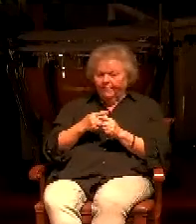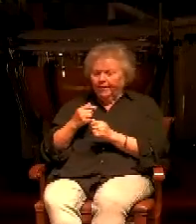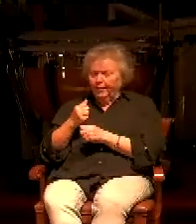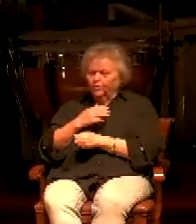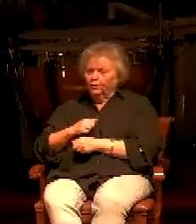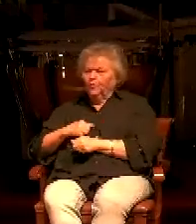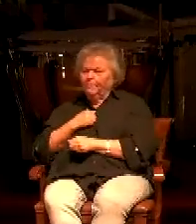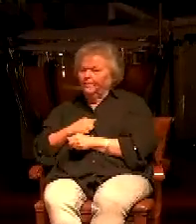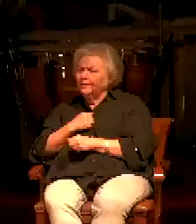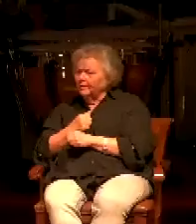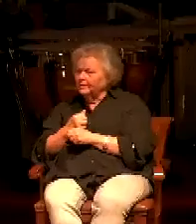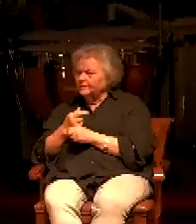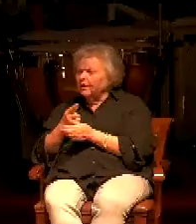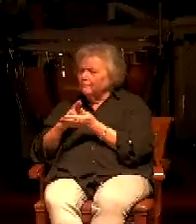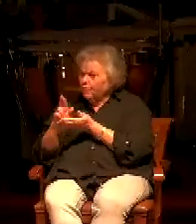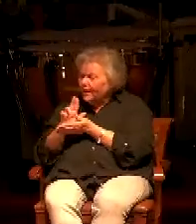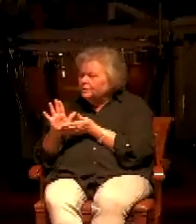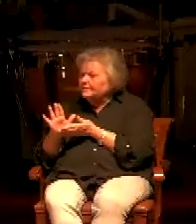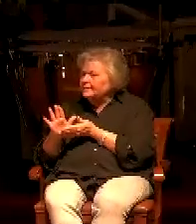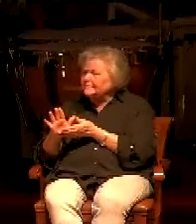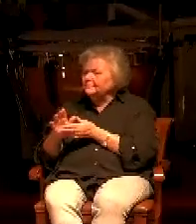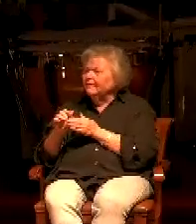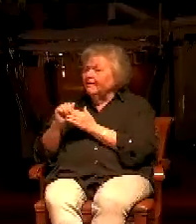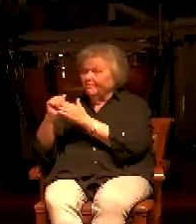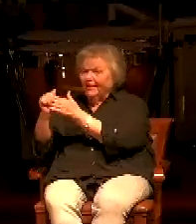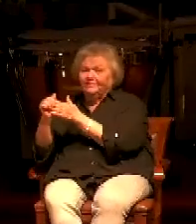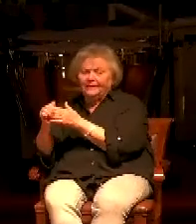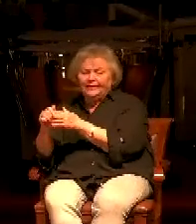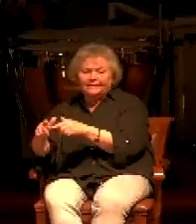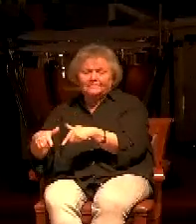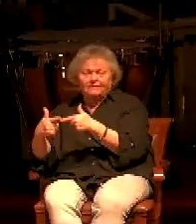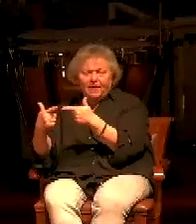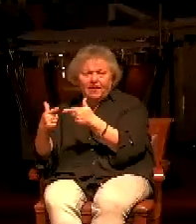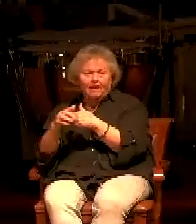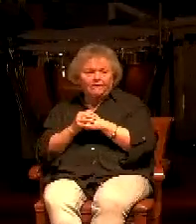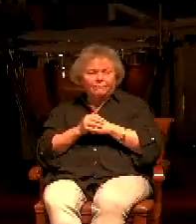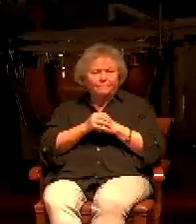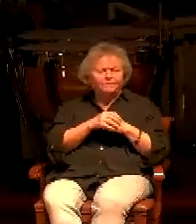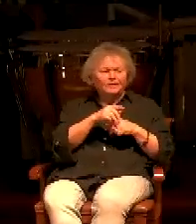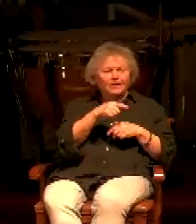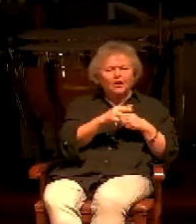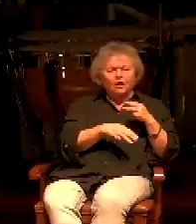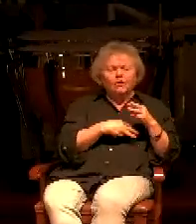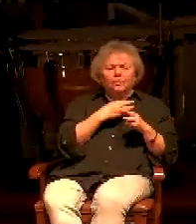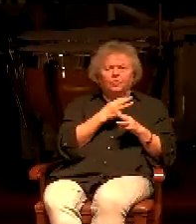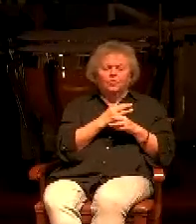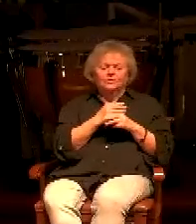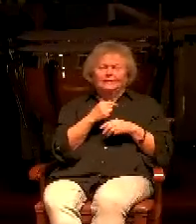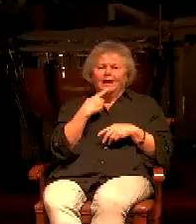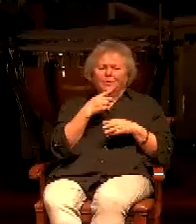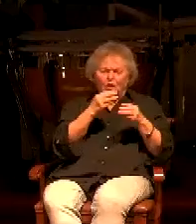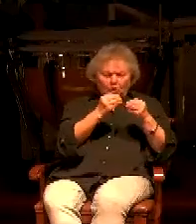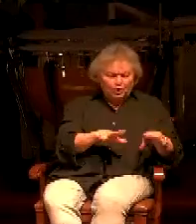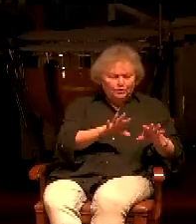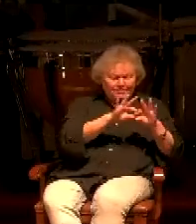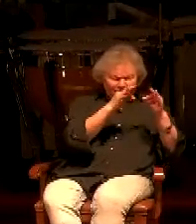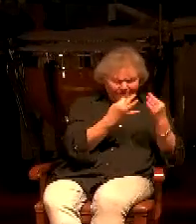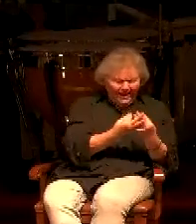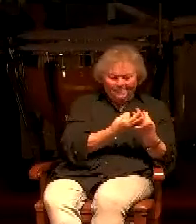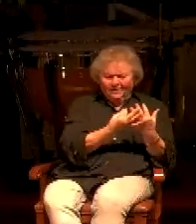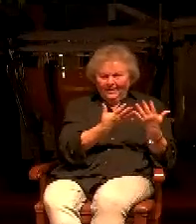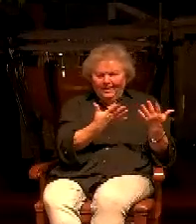to life. Repentance of worldly things is when you get caught and you say, "Oh man, I'm going to lose my family, my house. I feel bad. I'm